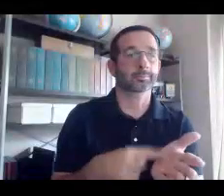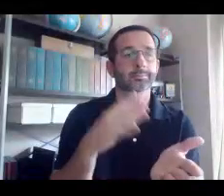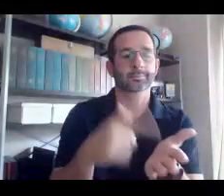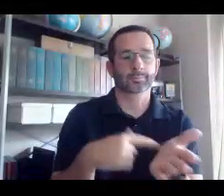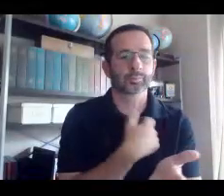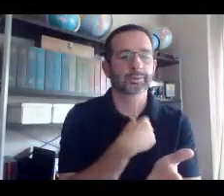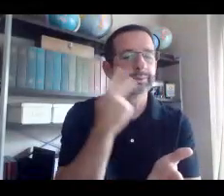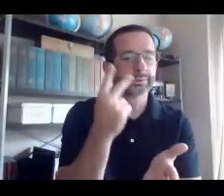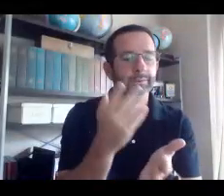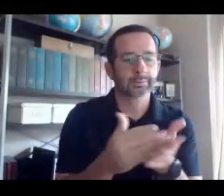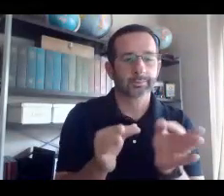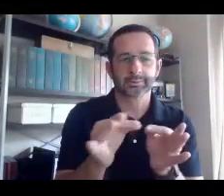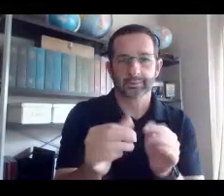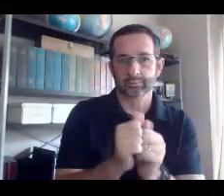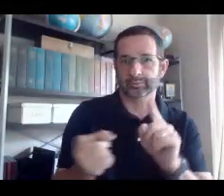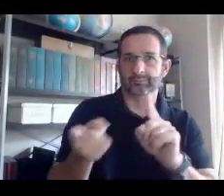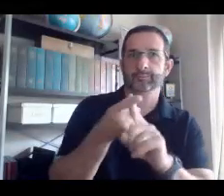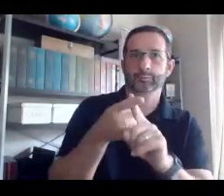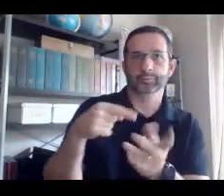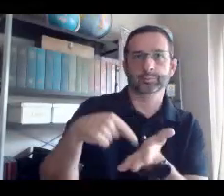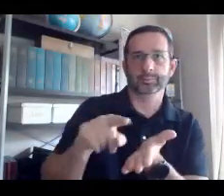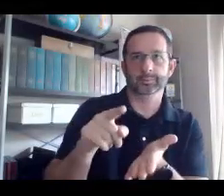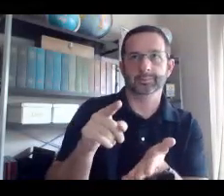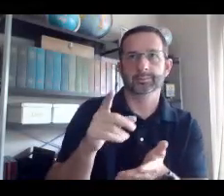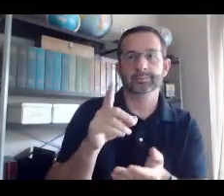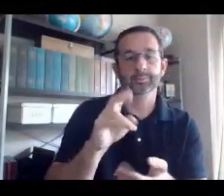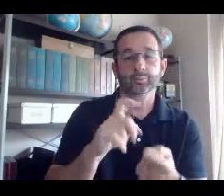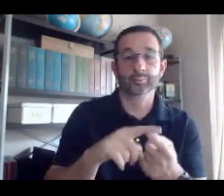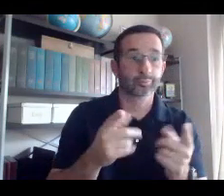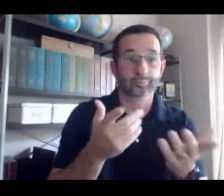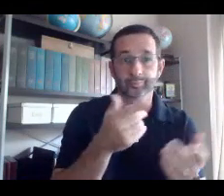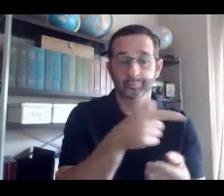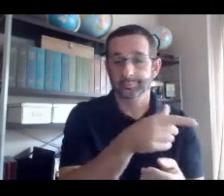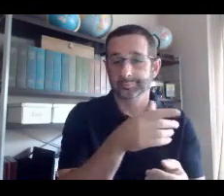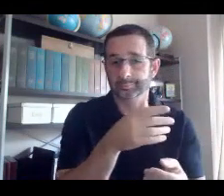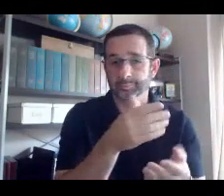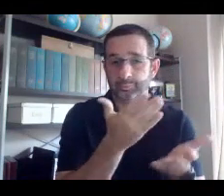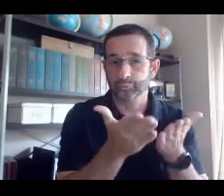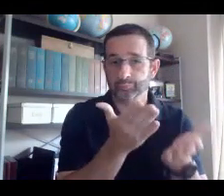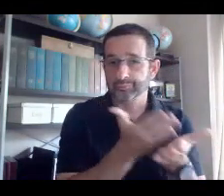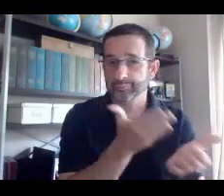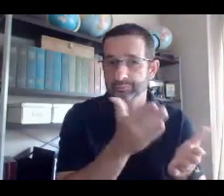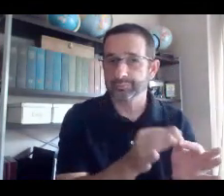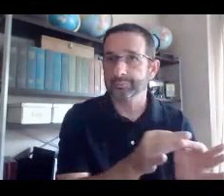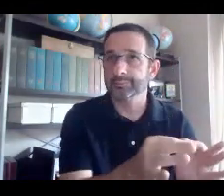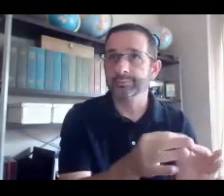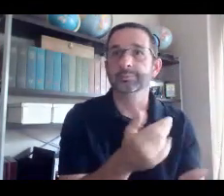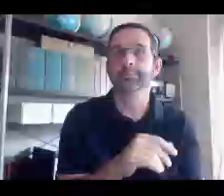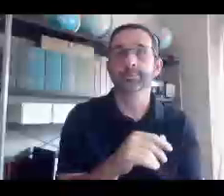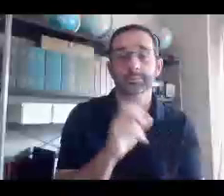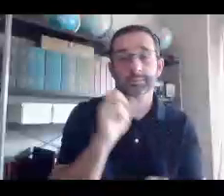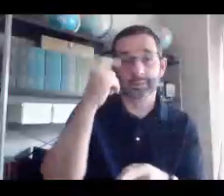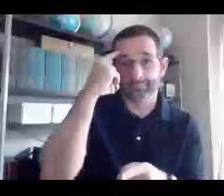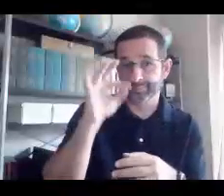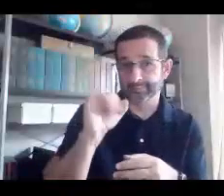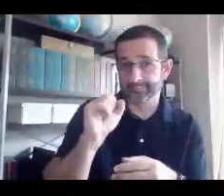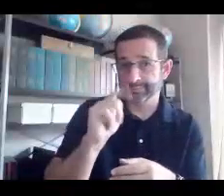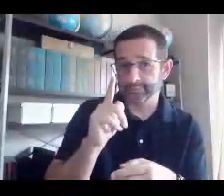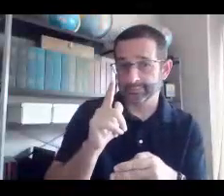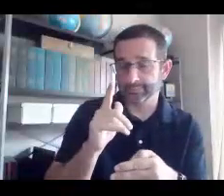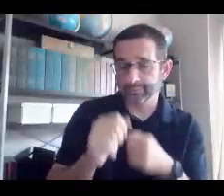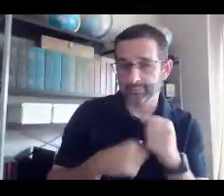you have to ensure that those are met. Every once in a while, we'll see with the first payment, they are a little delayed because there may